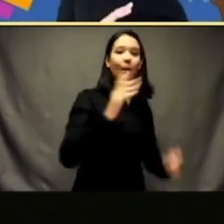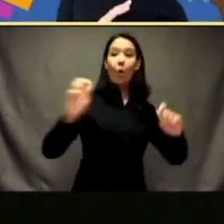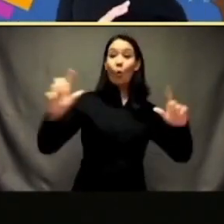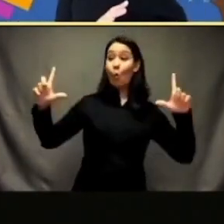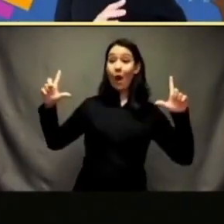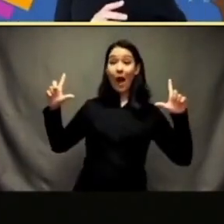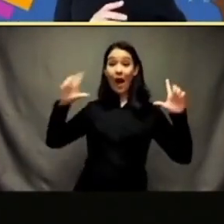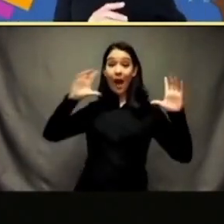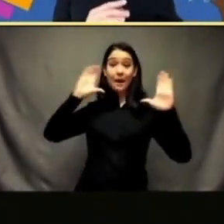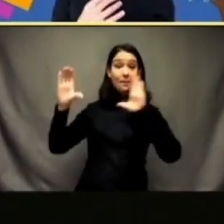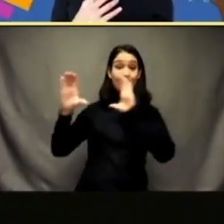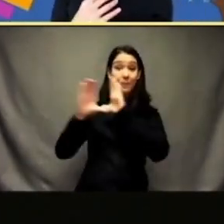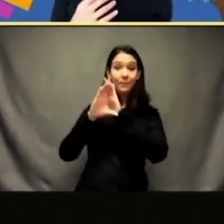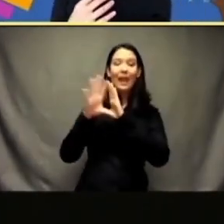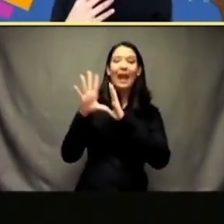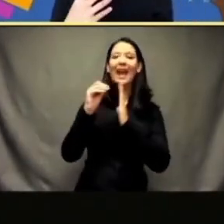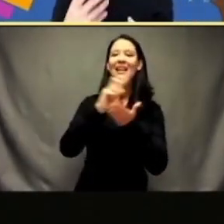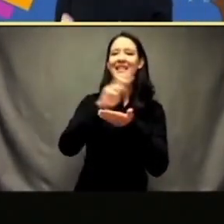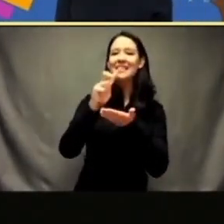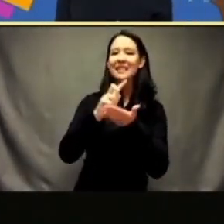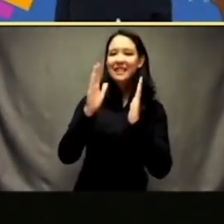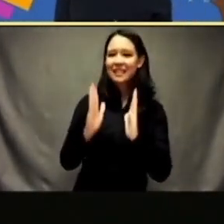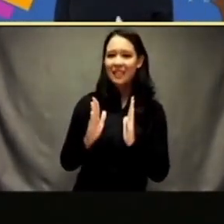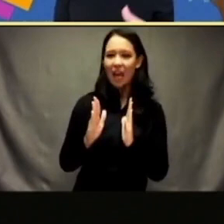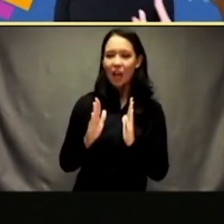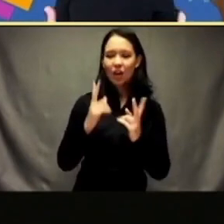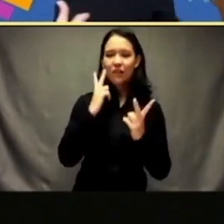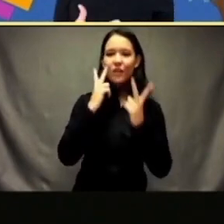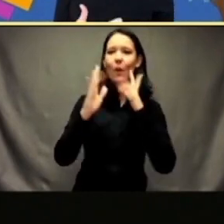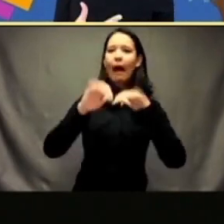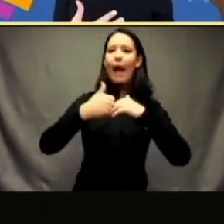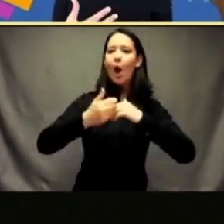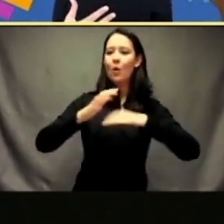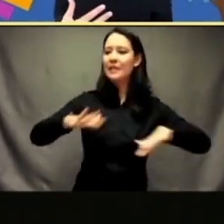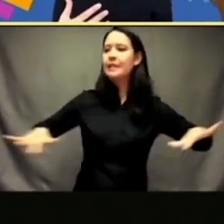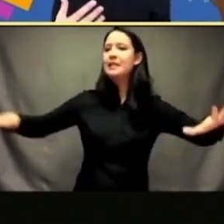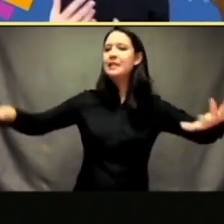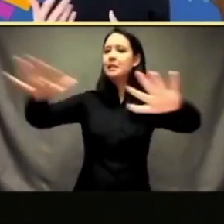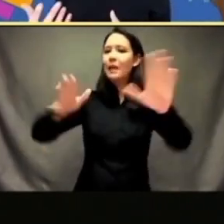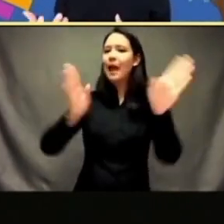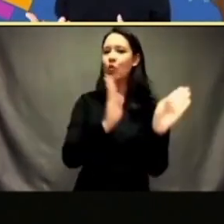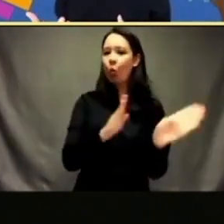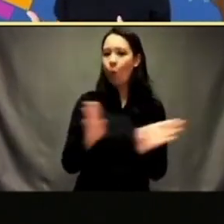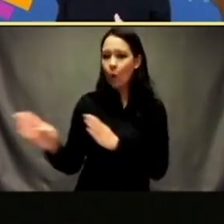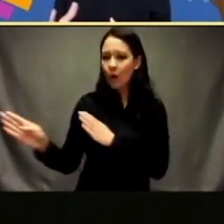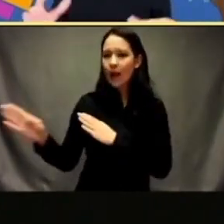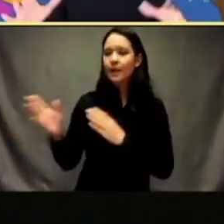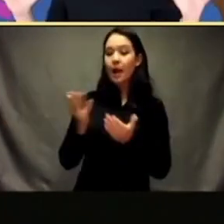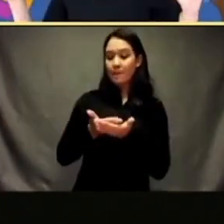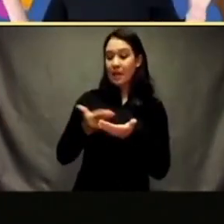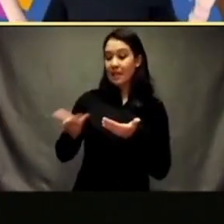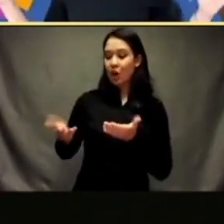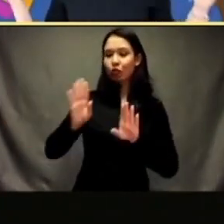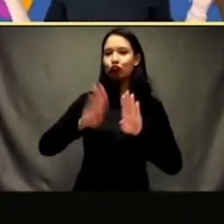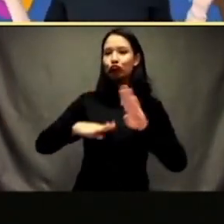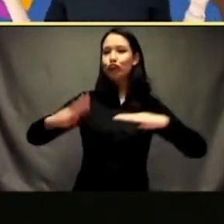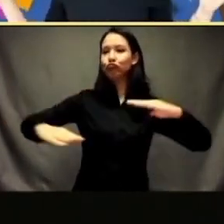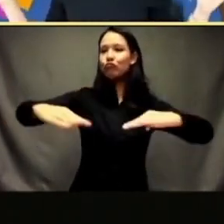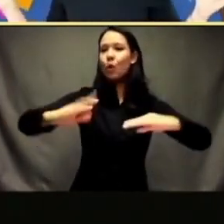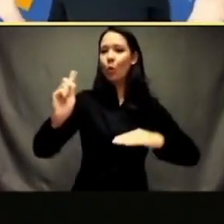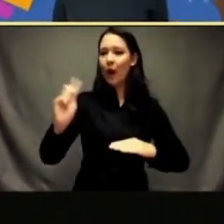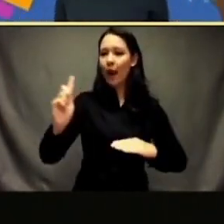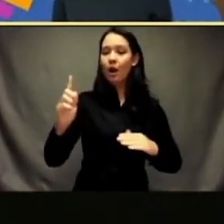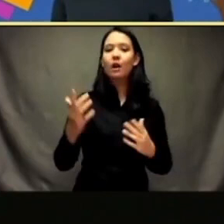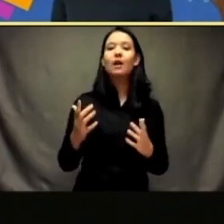the designer view, how have we organized the space, the materials, where are we physically? So this might be an even